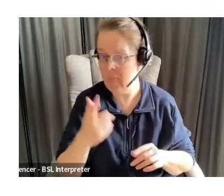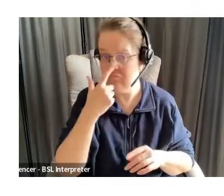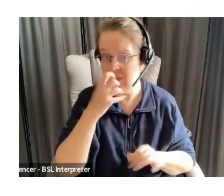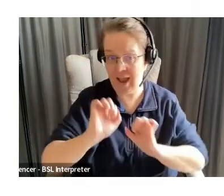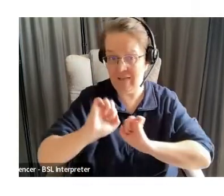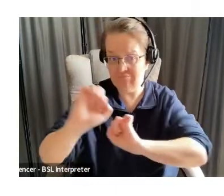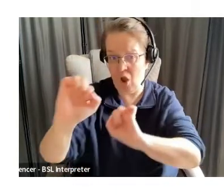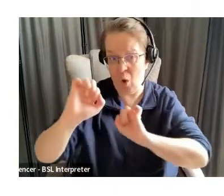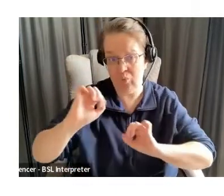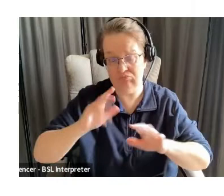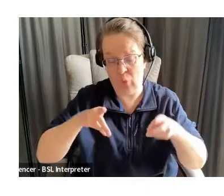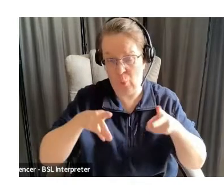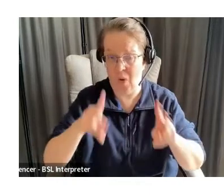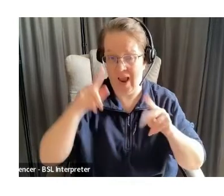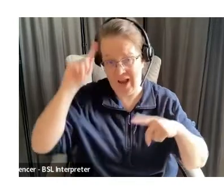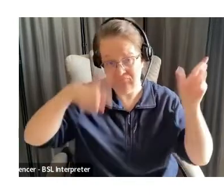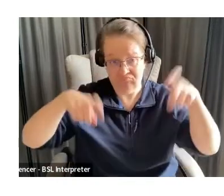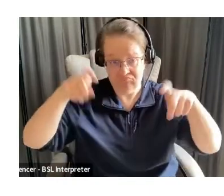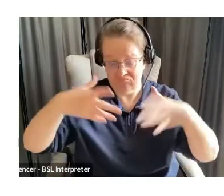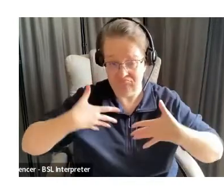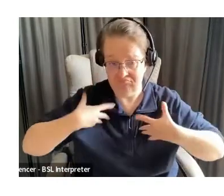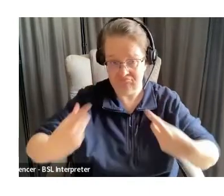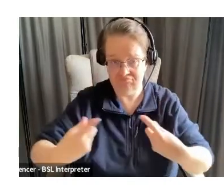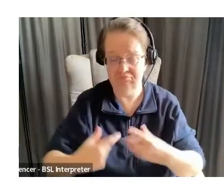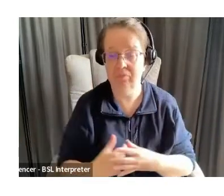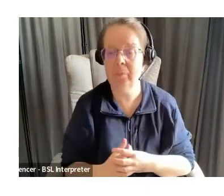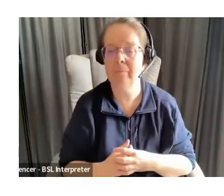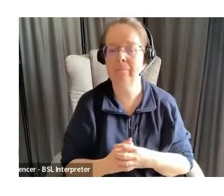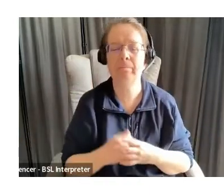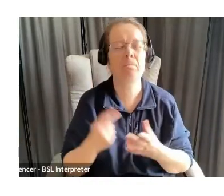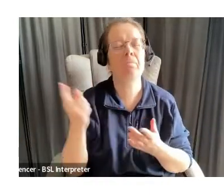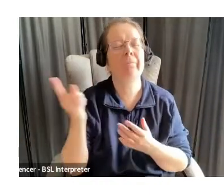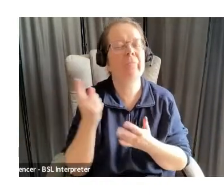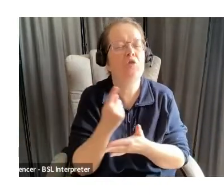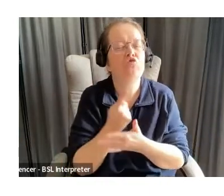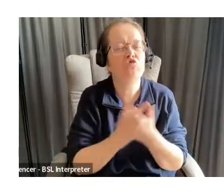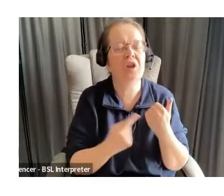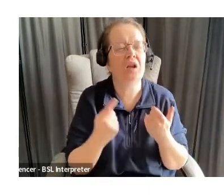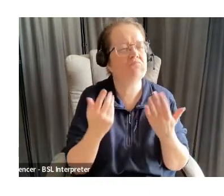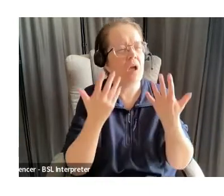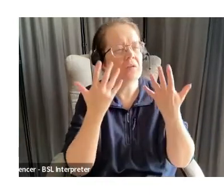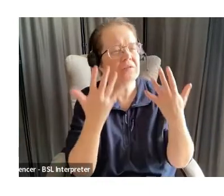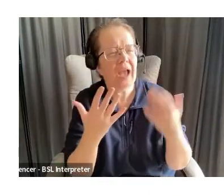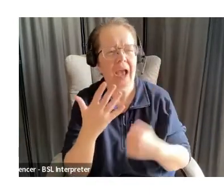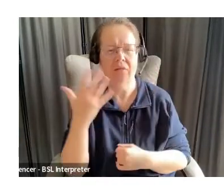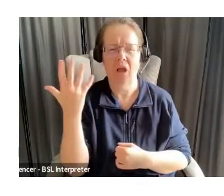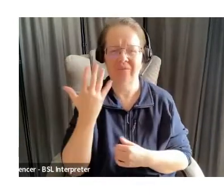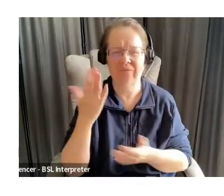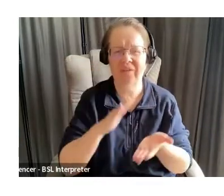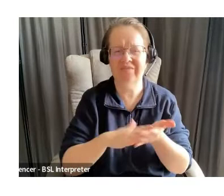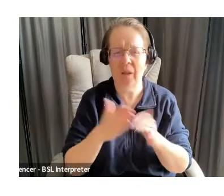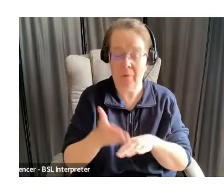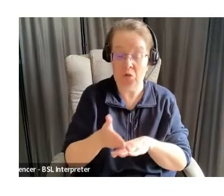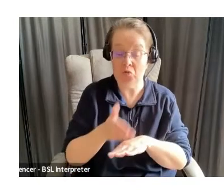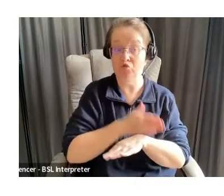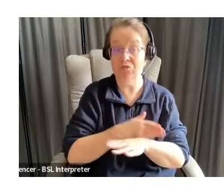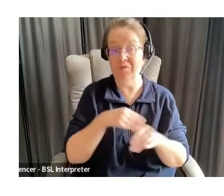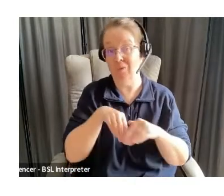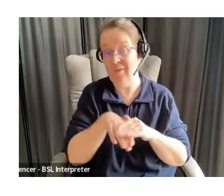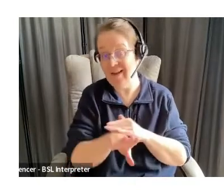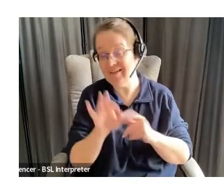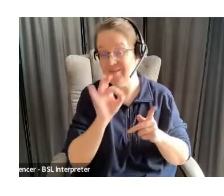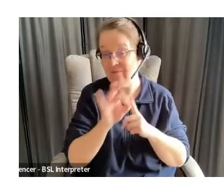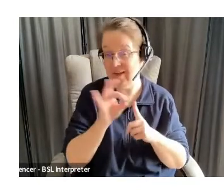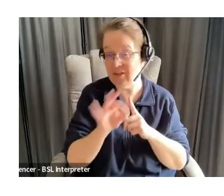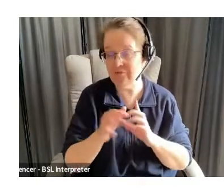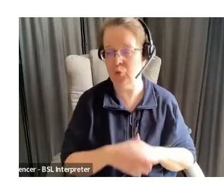own reframing exercise, but it's just something that you can do 10 or 15 minutes just before you're about to go into that